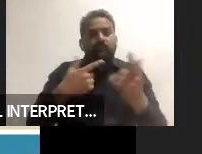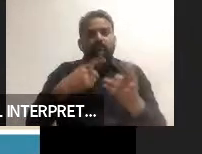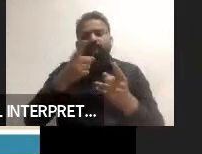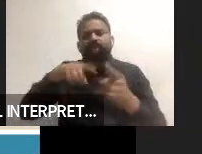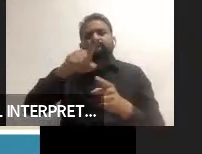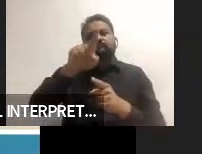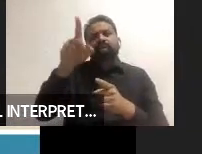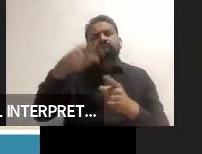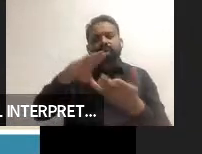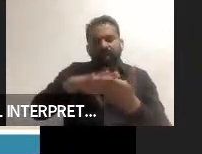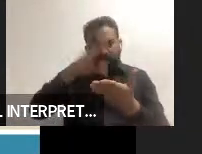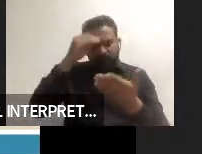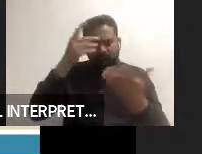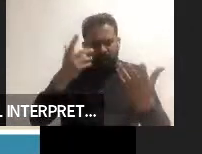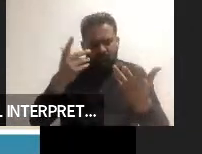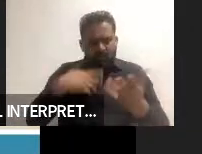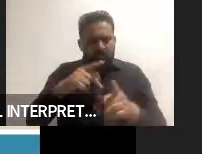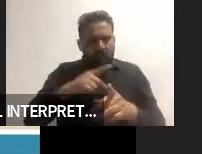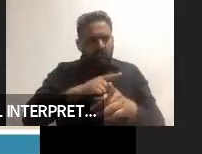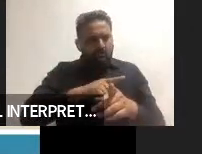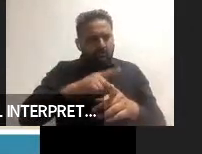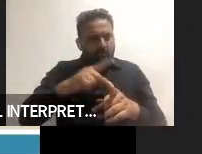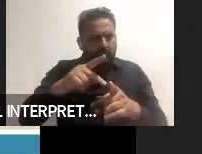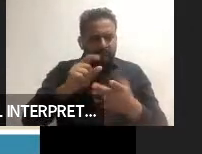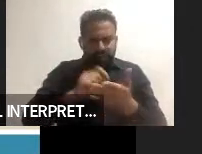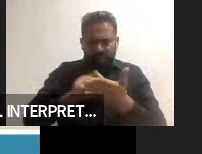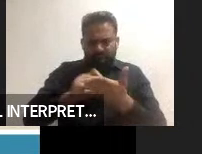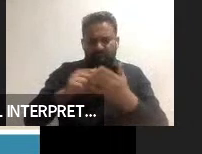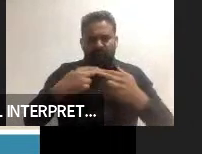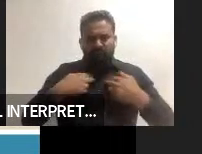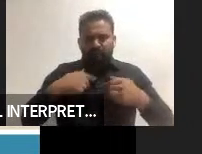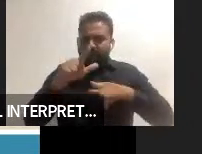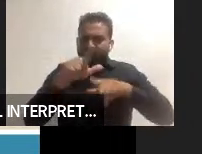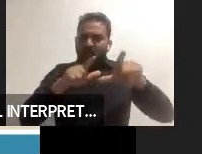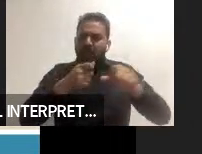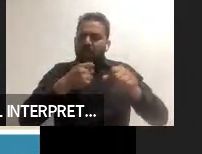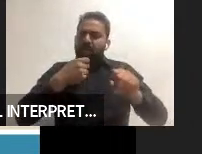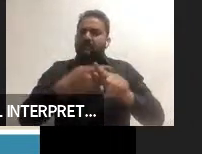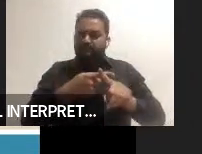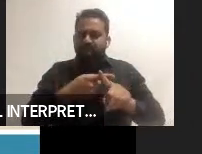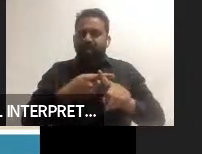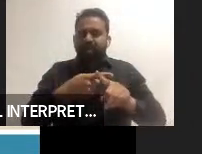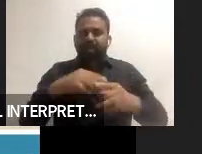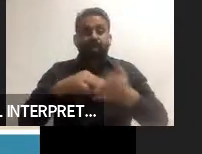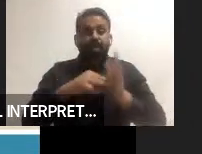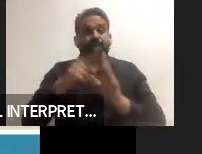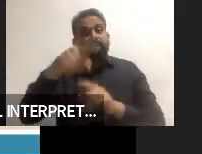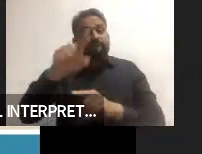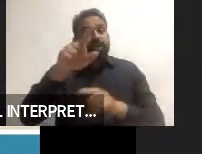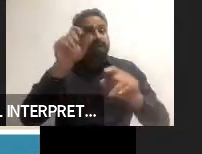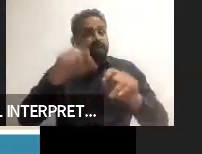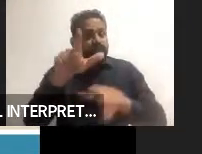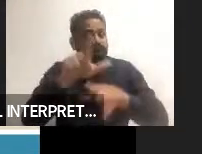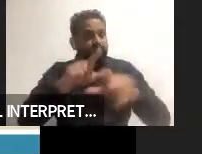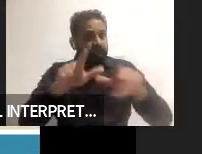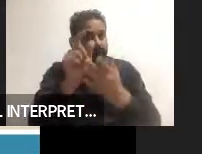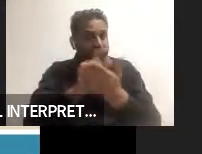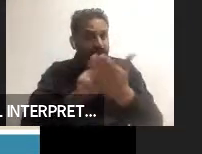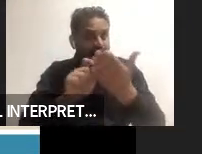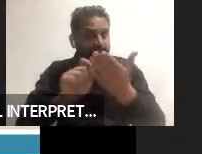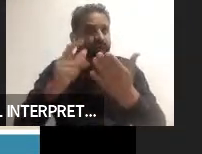do a professional legal writing, which will be used by you, or you can use it later when you become a